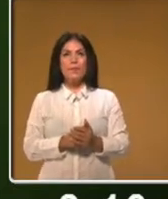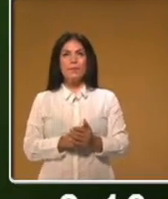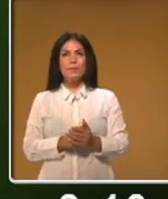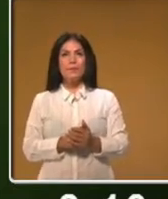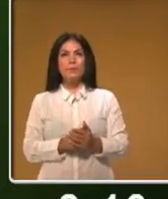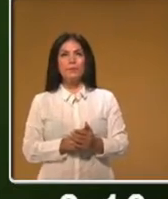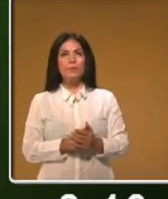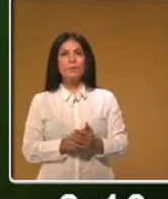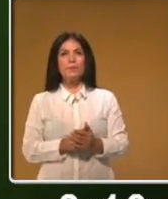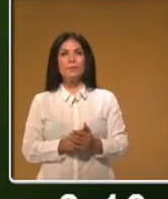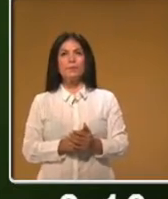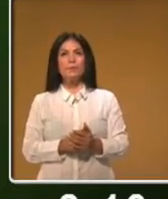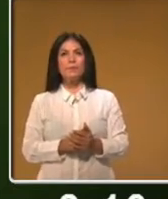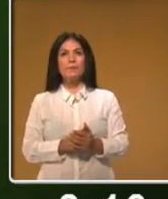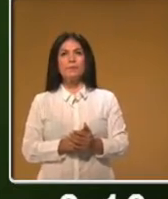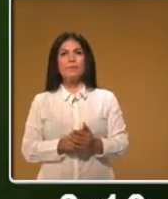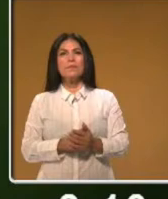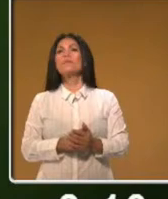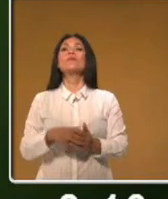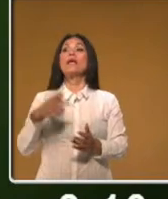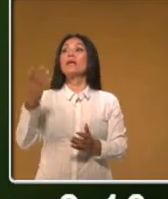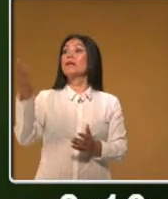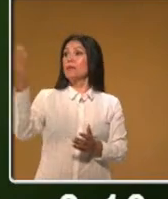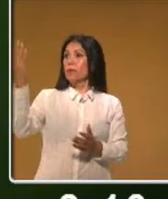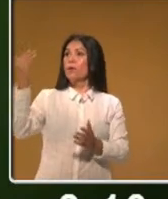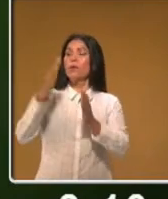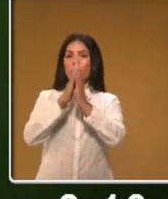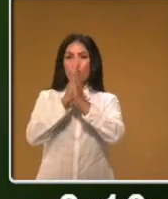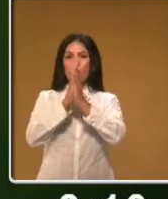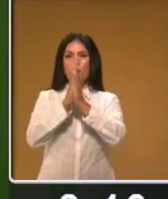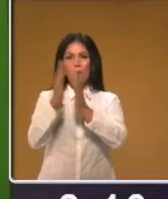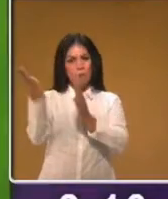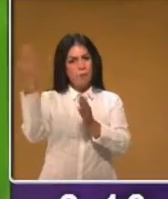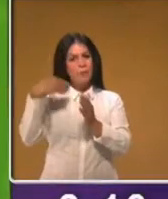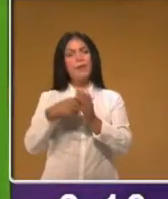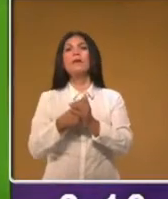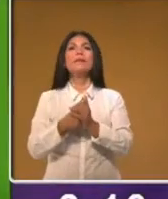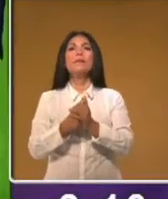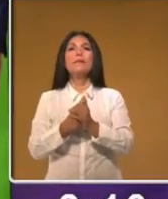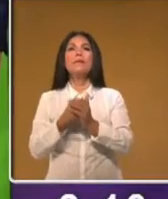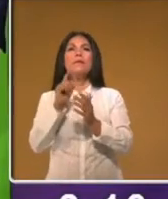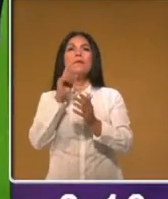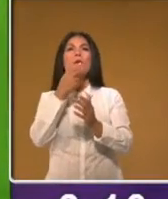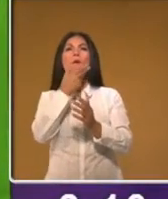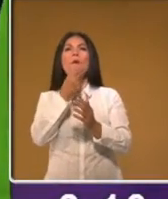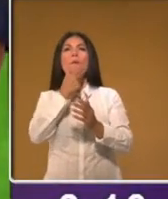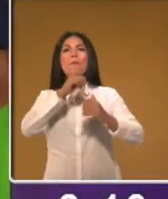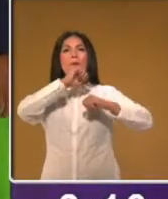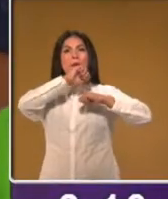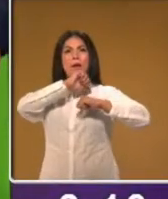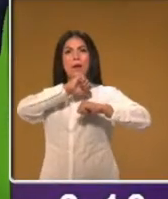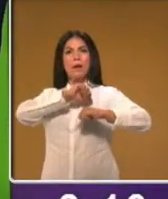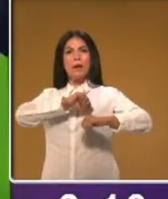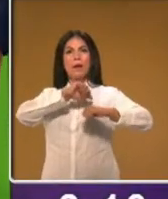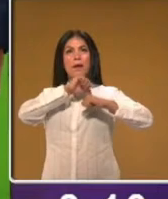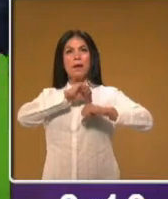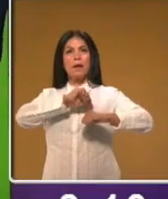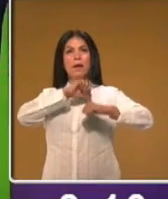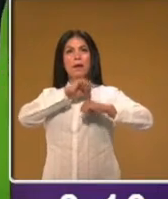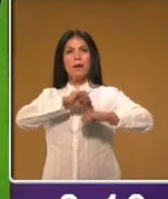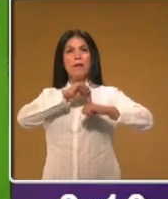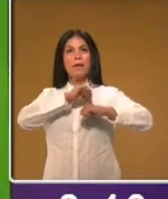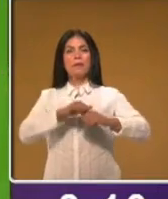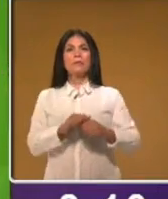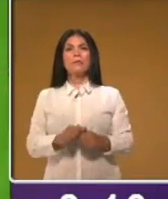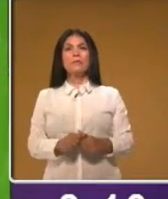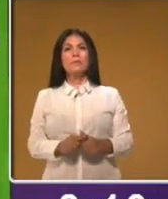to the manager, hey, manager, I have a trouble. The air conditioning is not working in this